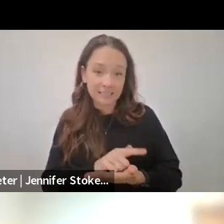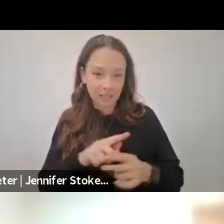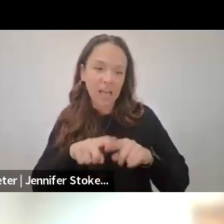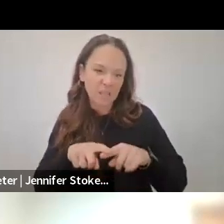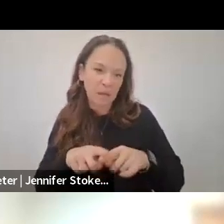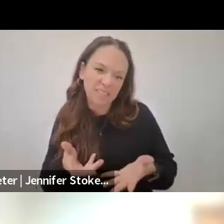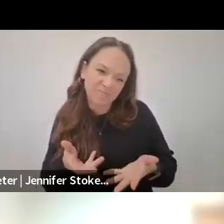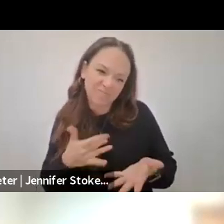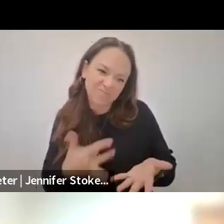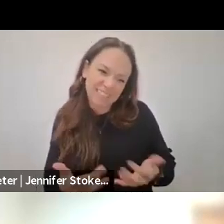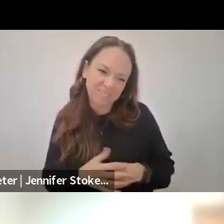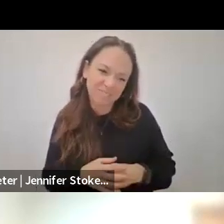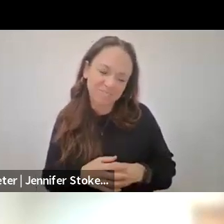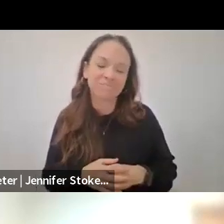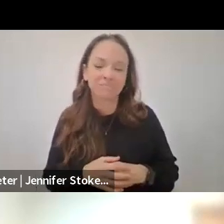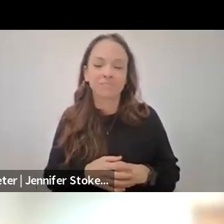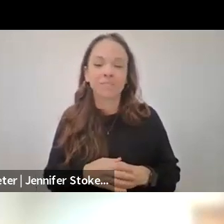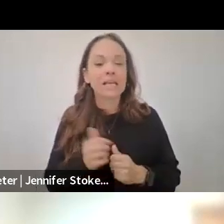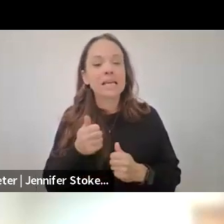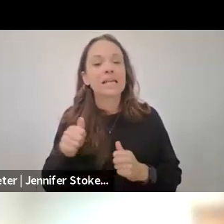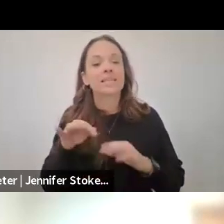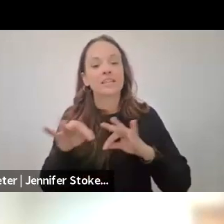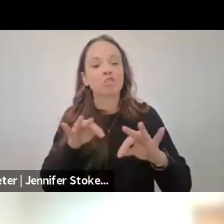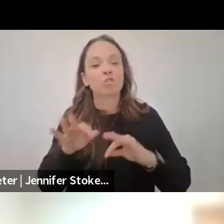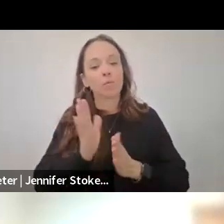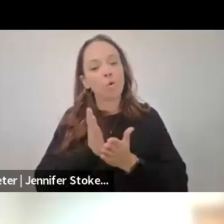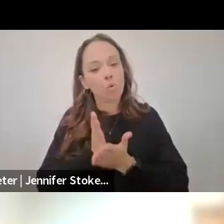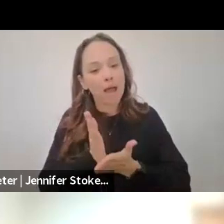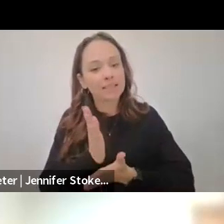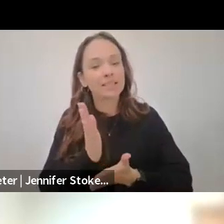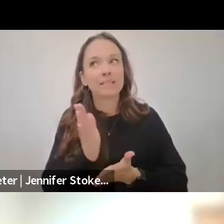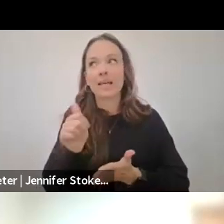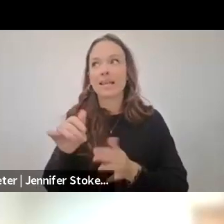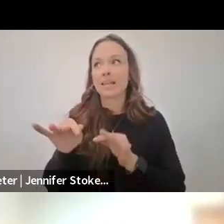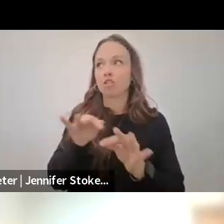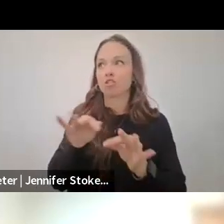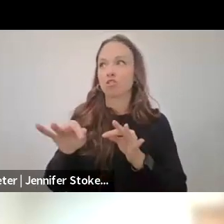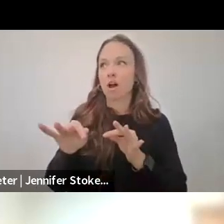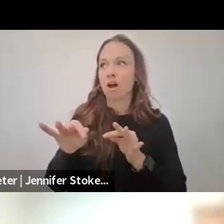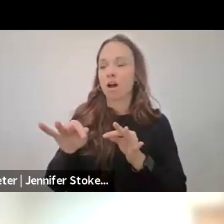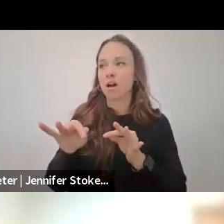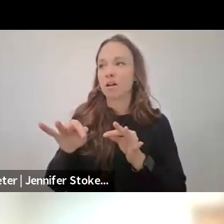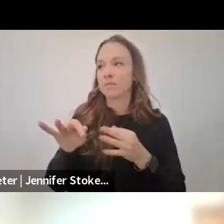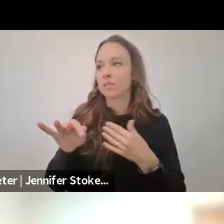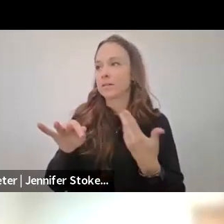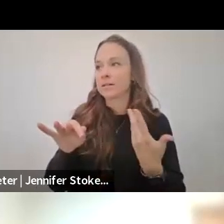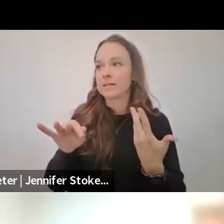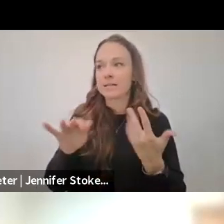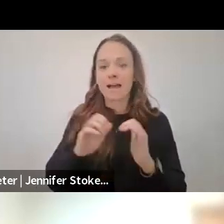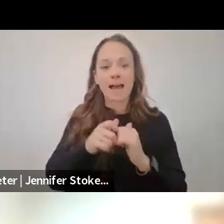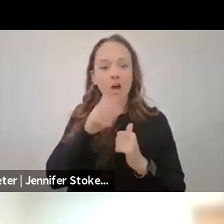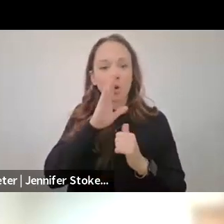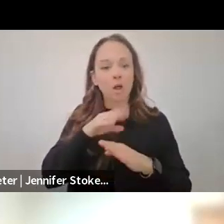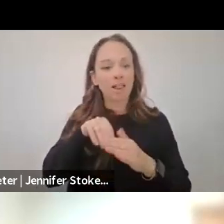But, anything that describes your rights, anything that describes how you're going to access